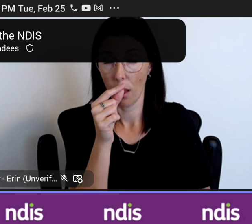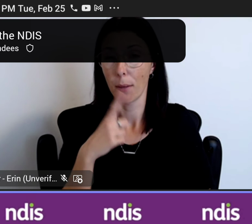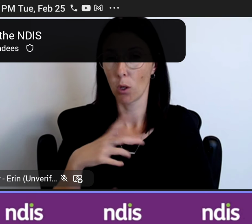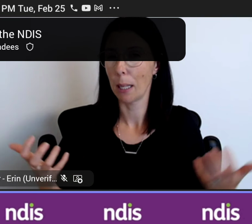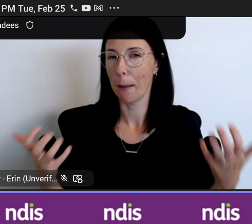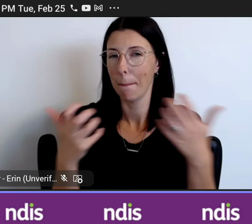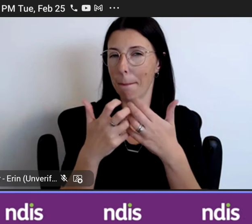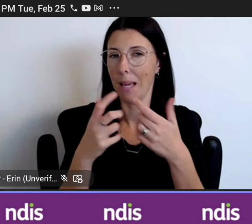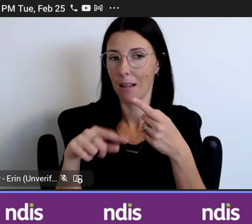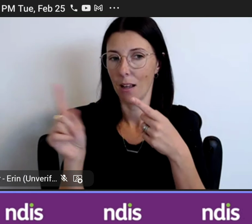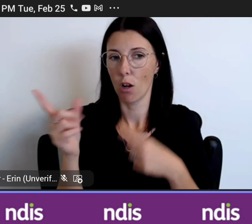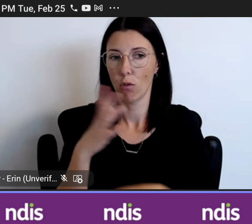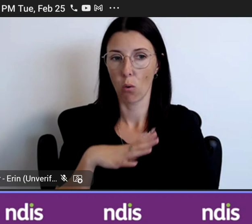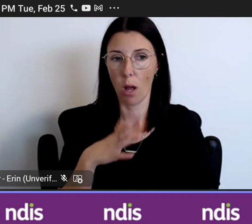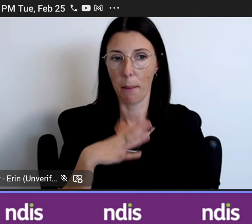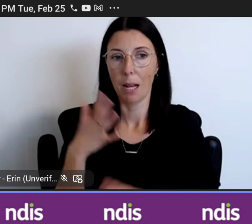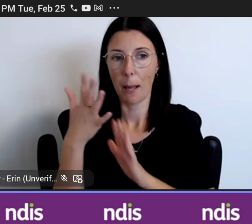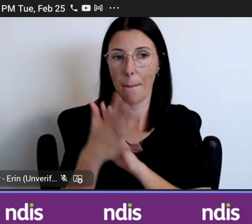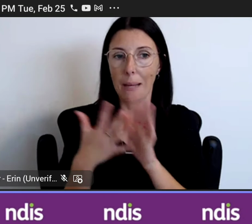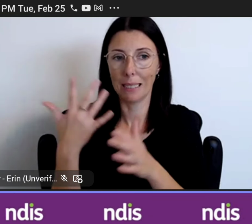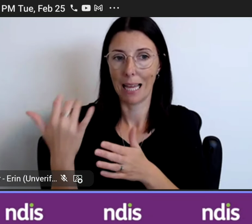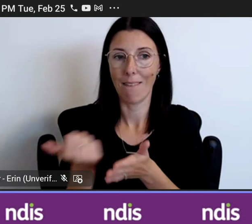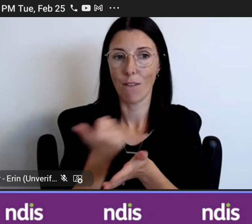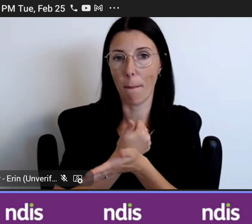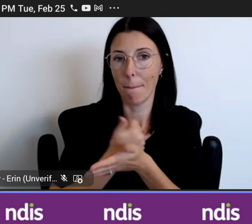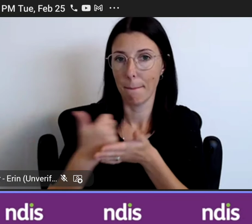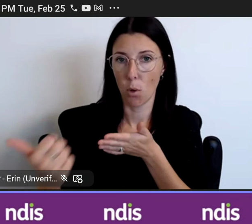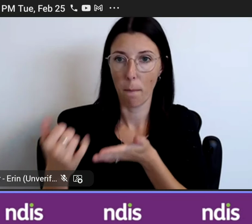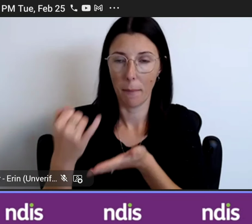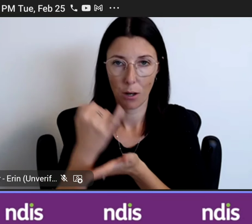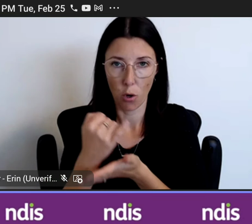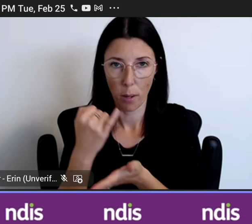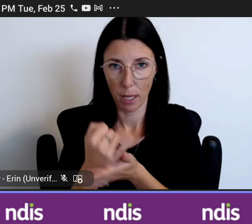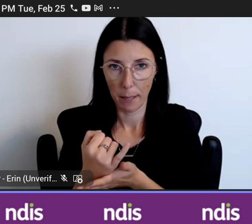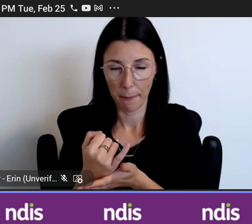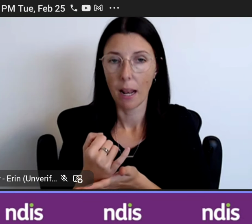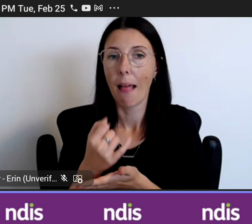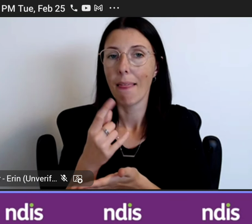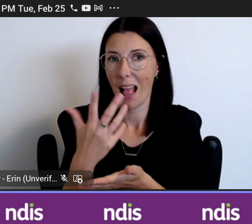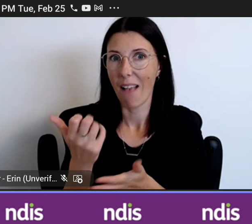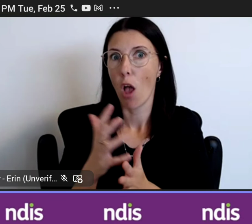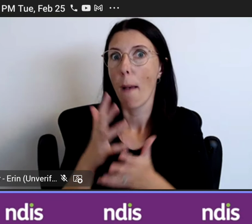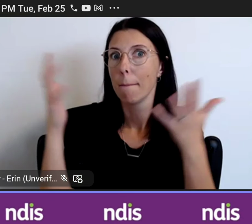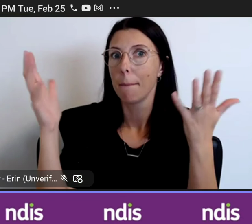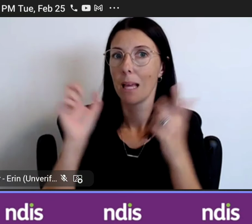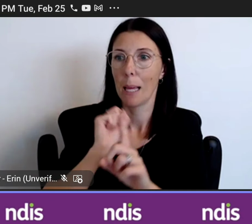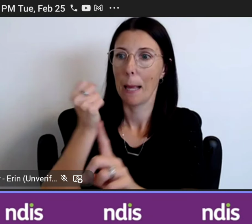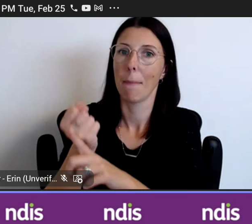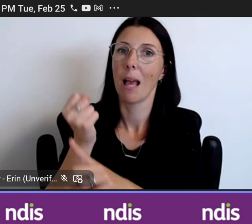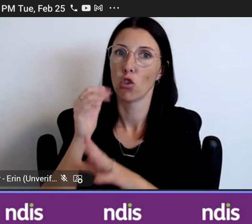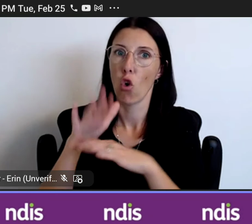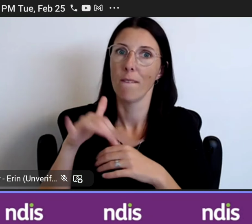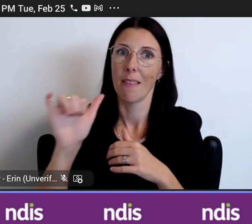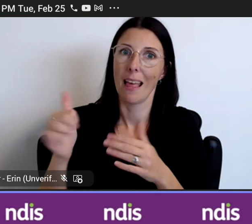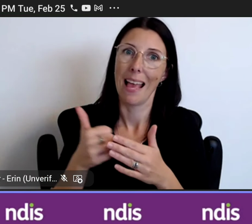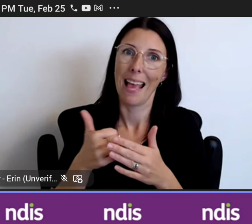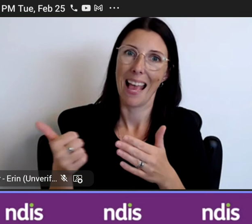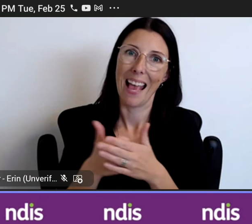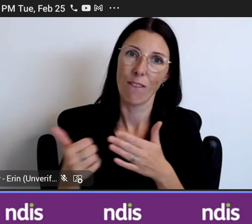so this means that they have a permanent impairment that has a substantial impact on their ability to do daily life